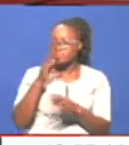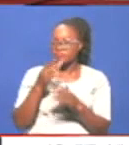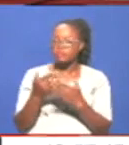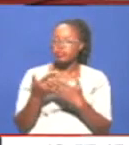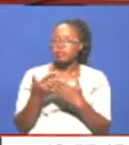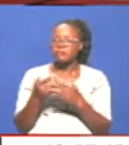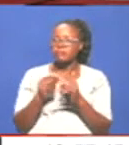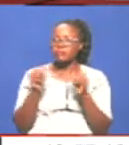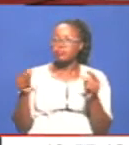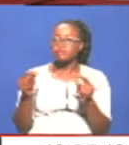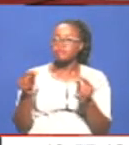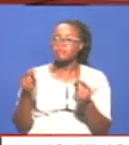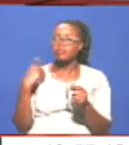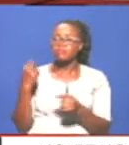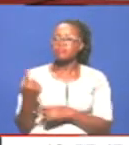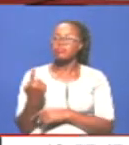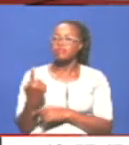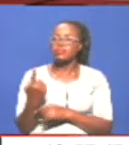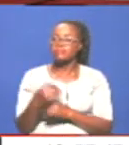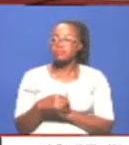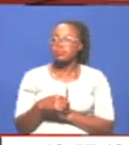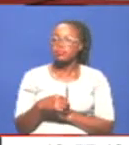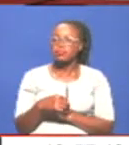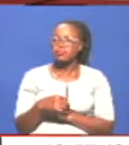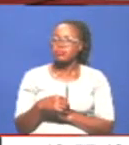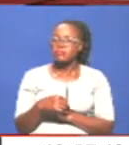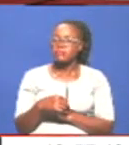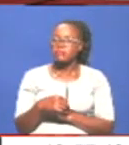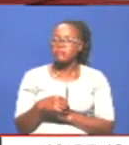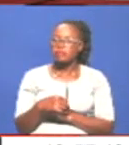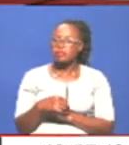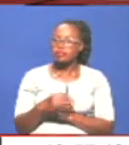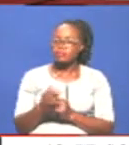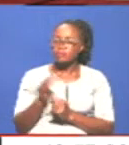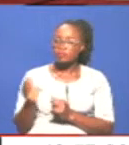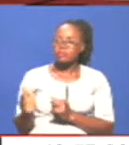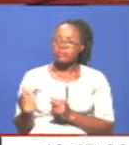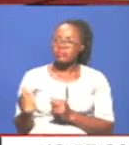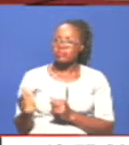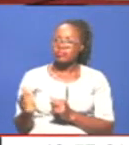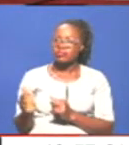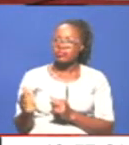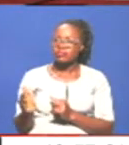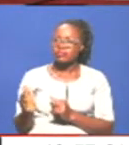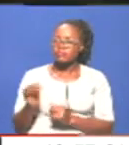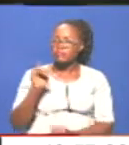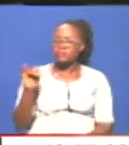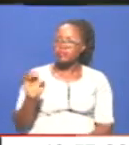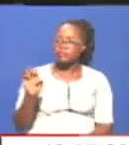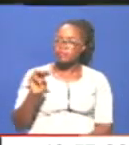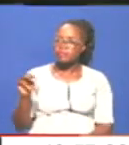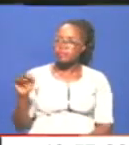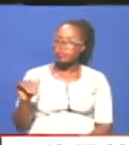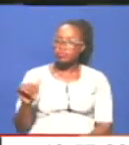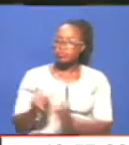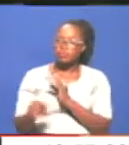to scoop position one. And sitting along next to Masi is Jamie Kanango. Jamie is an under